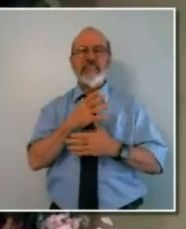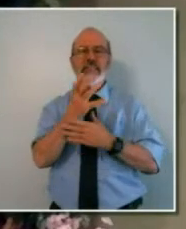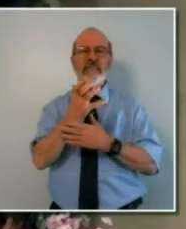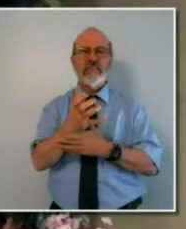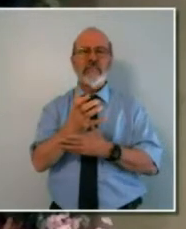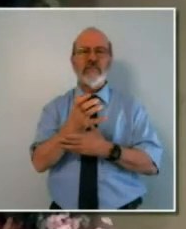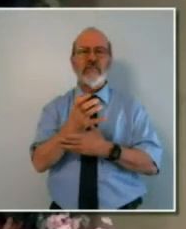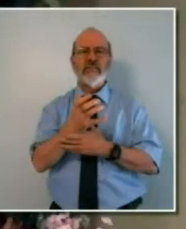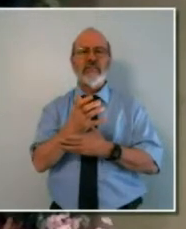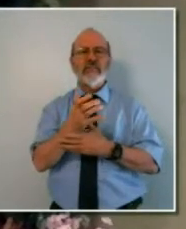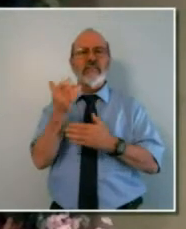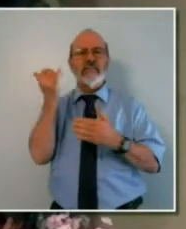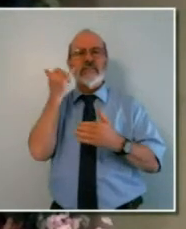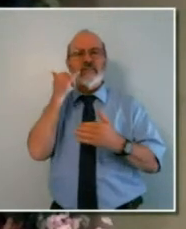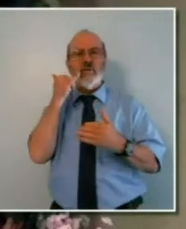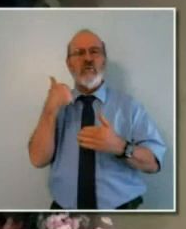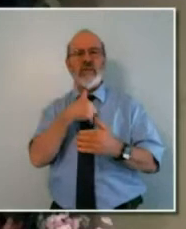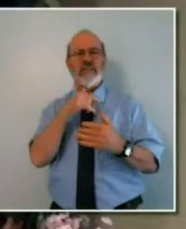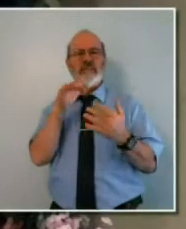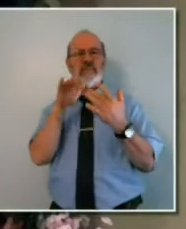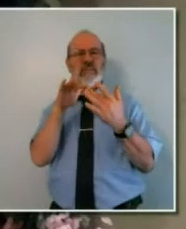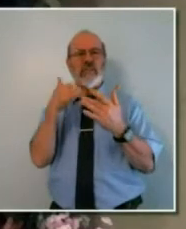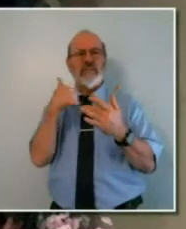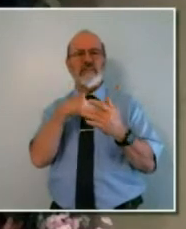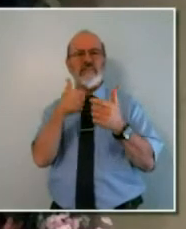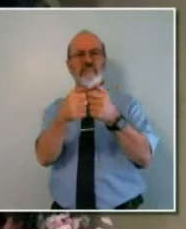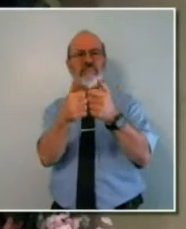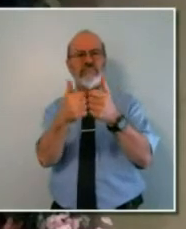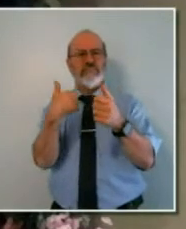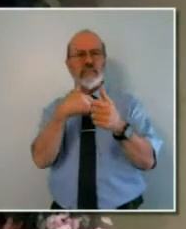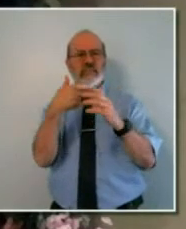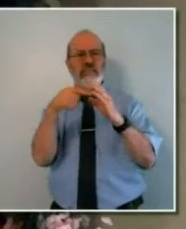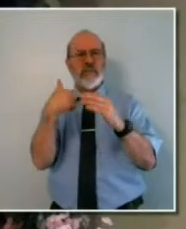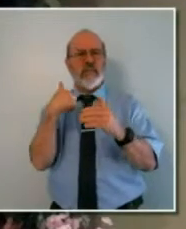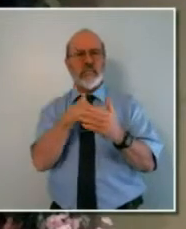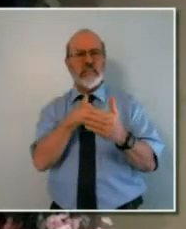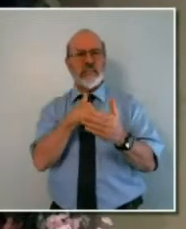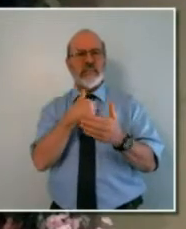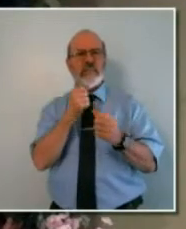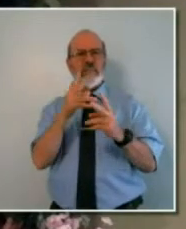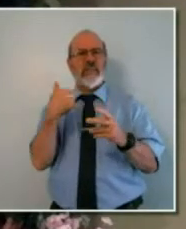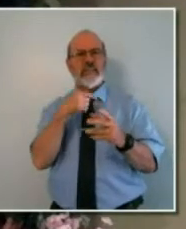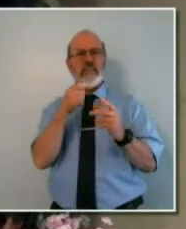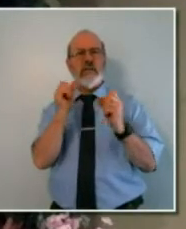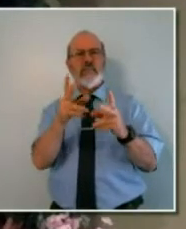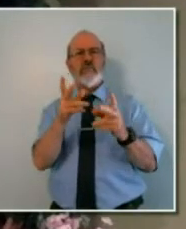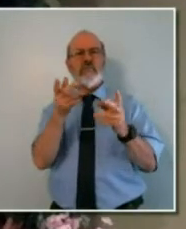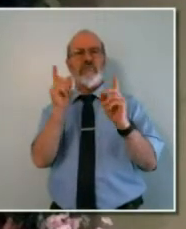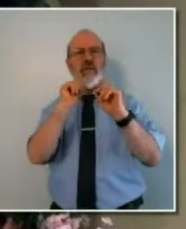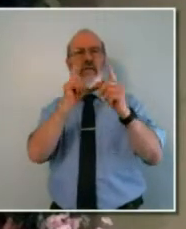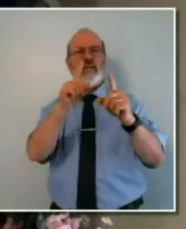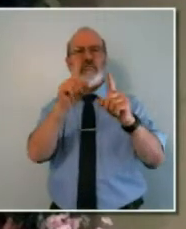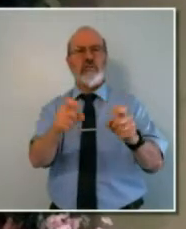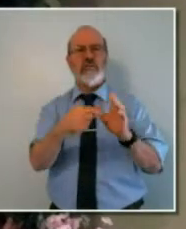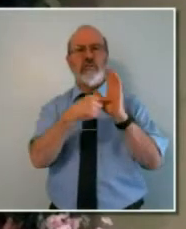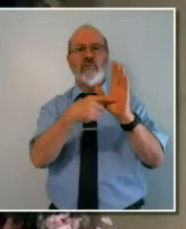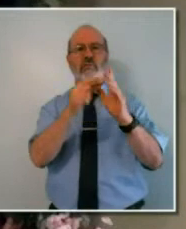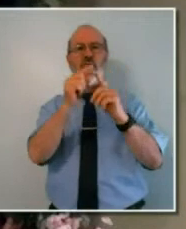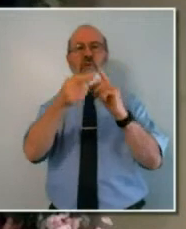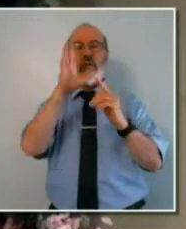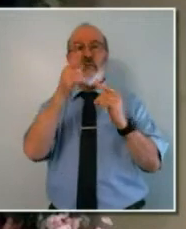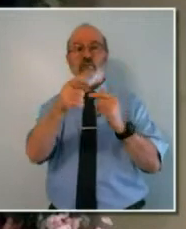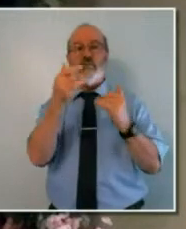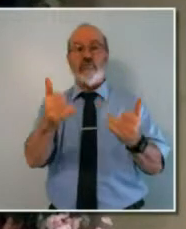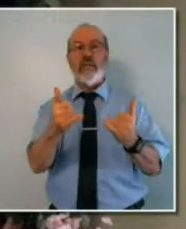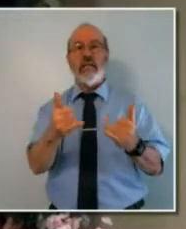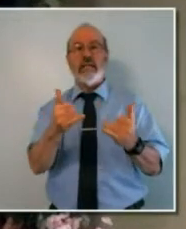give us a call, send us an email, and allow us the opportunity to answer your questions and to show you from the Word of God how you today can